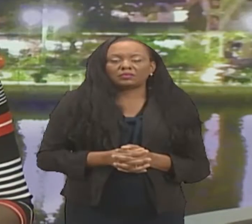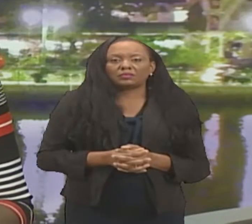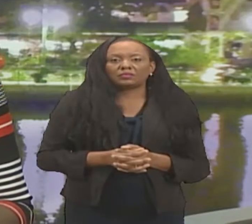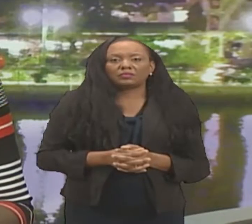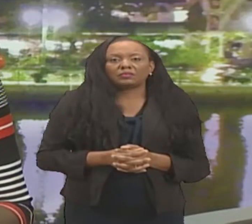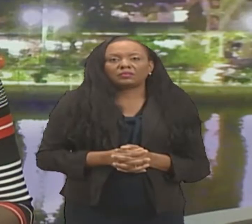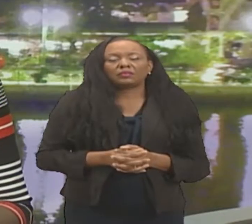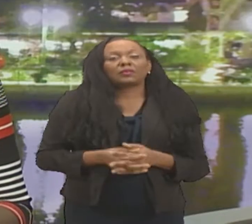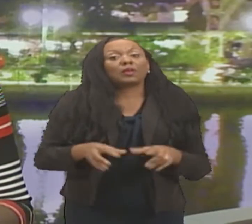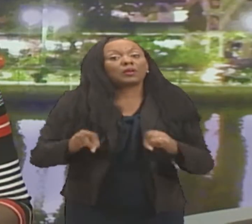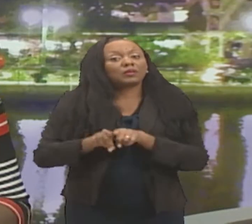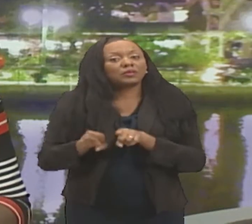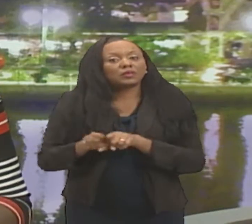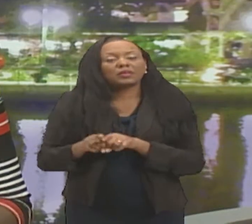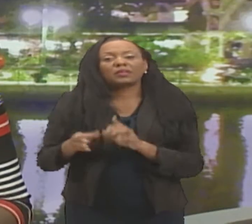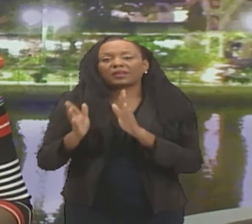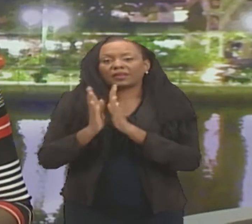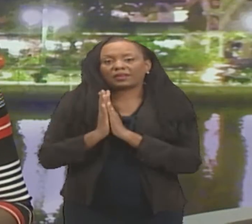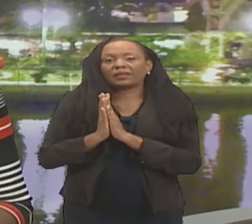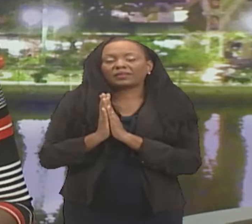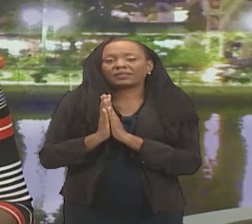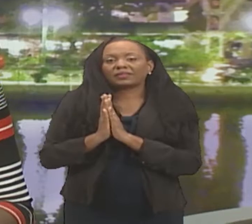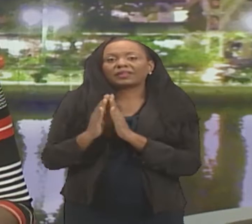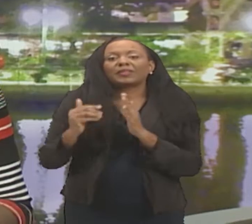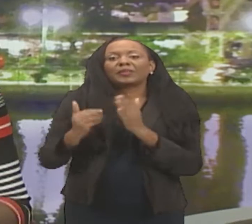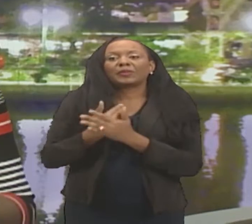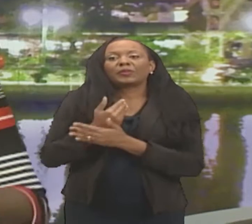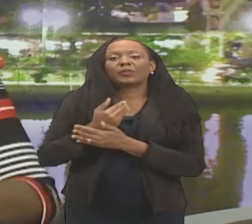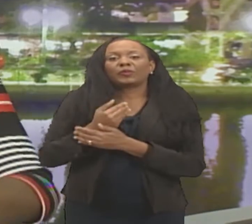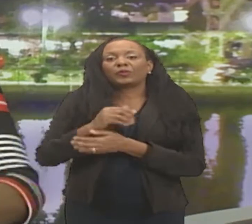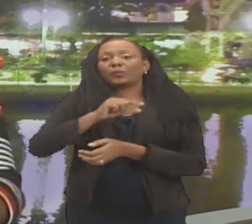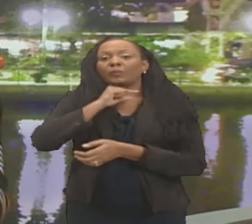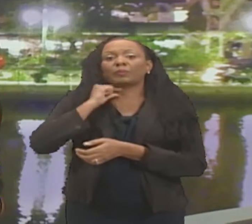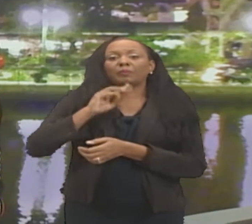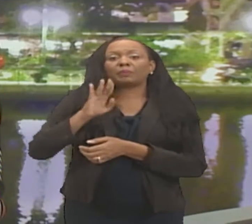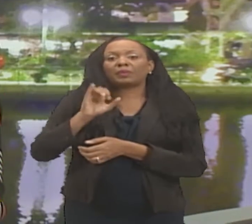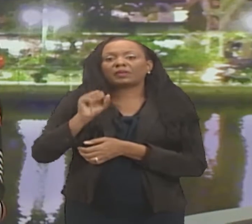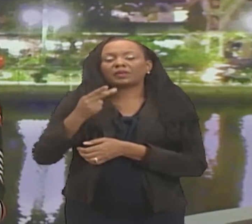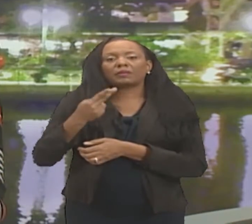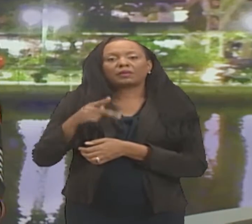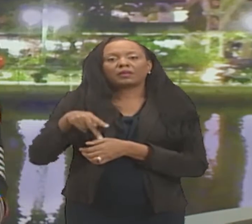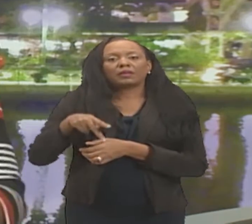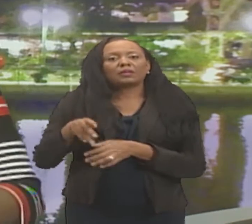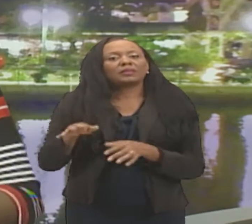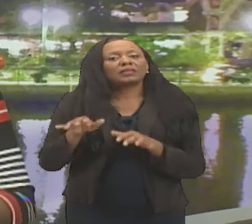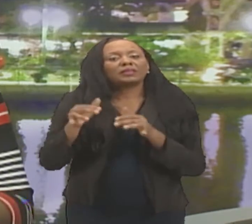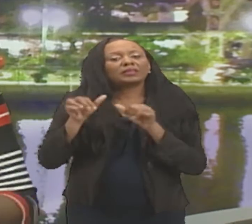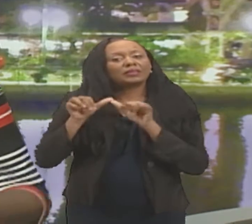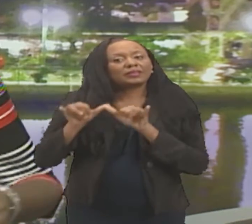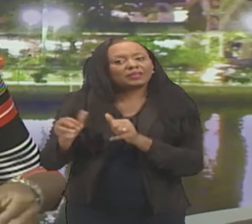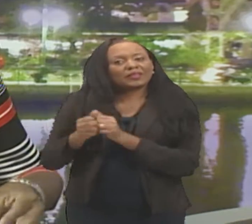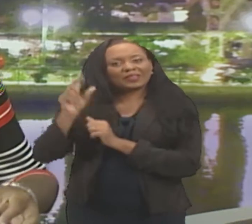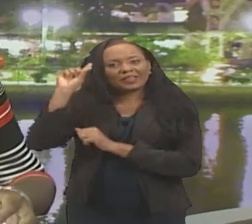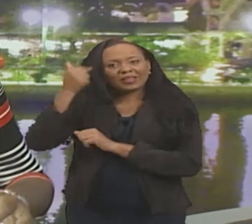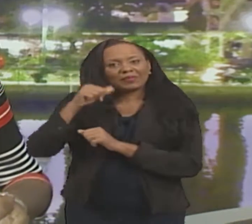Well, Sir Richard also asked Senator Maxwell not to rush to leave the Senate because of his pending appointment.